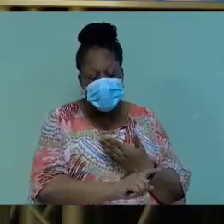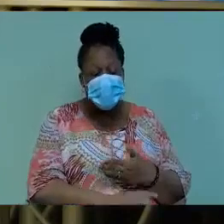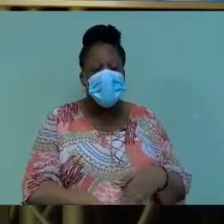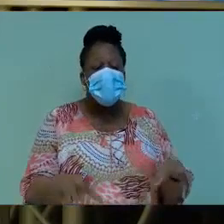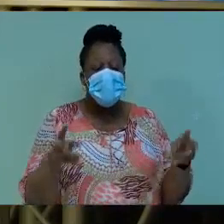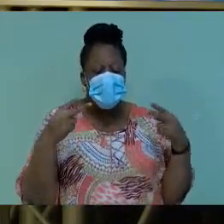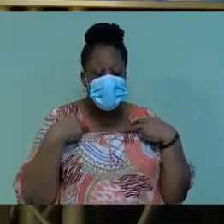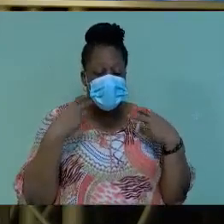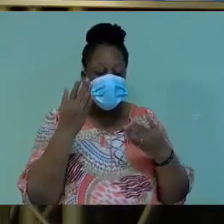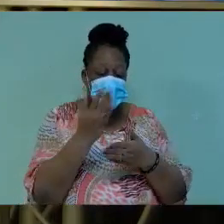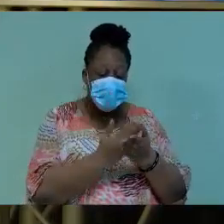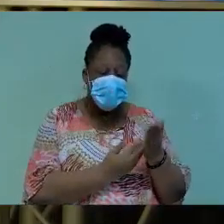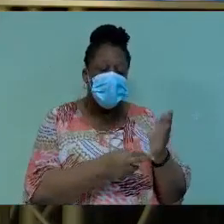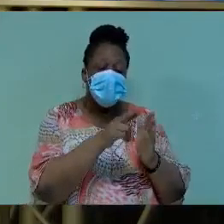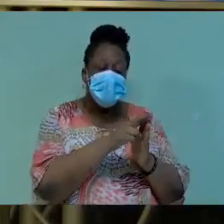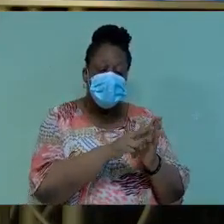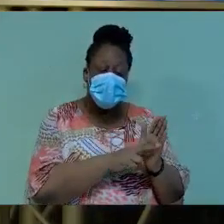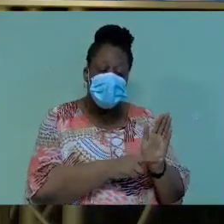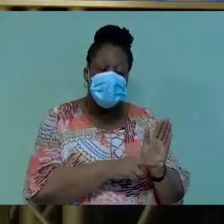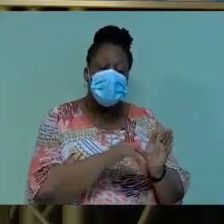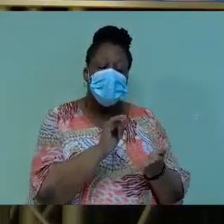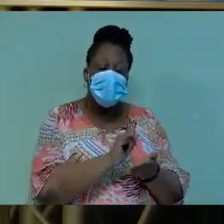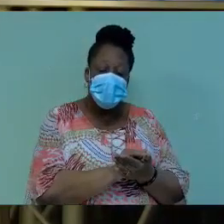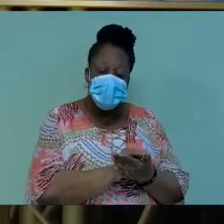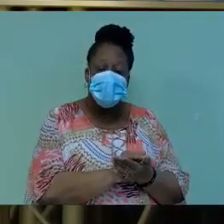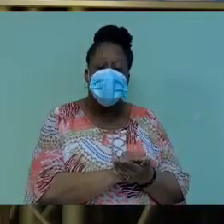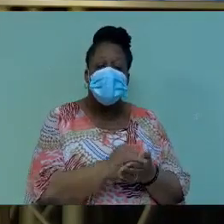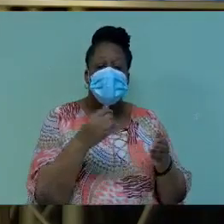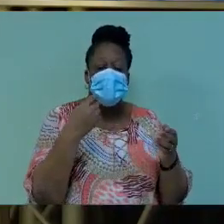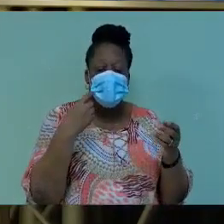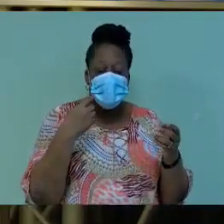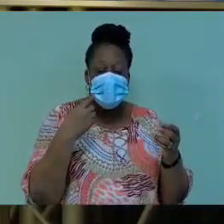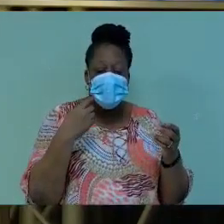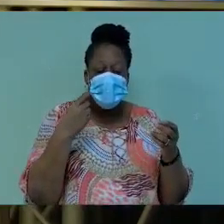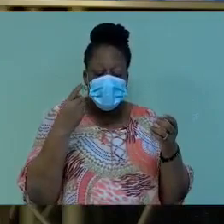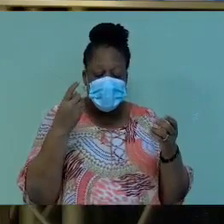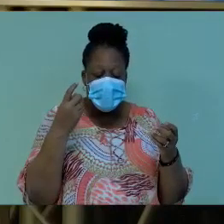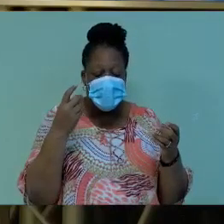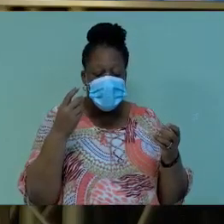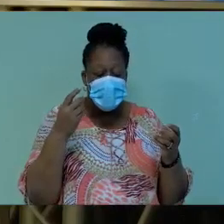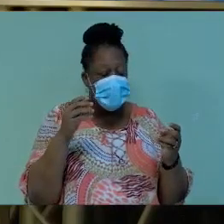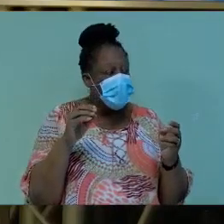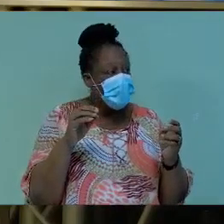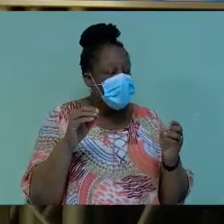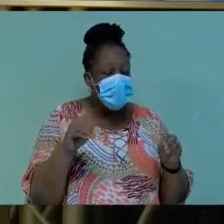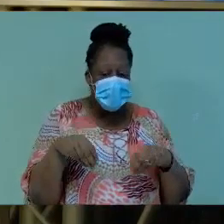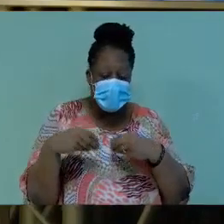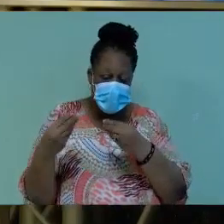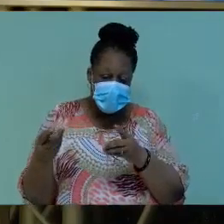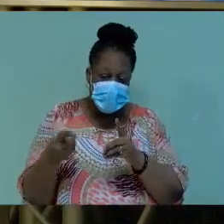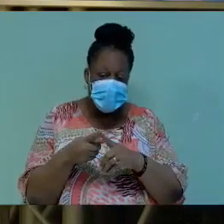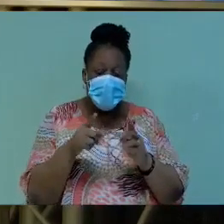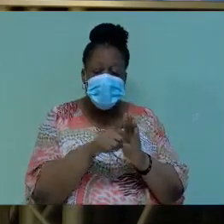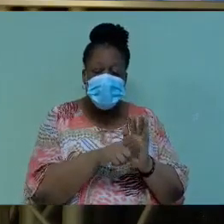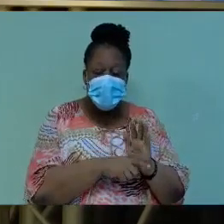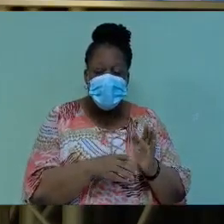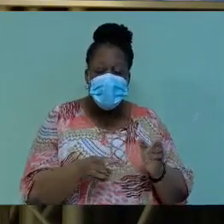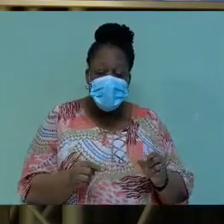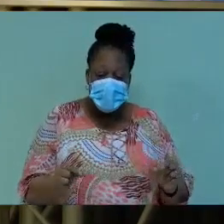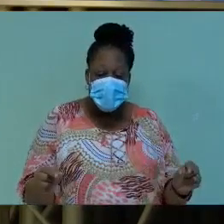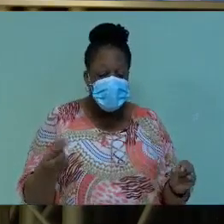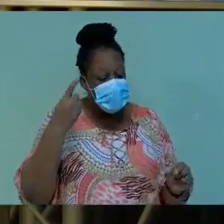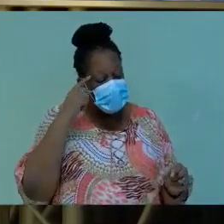rules and guidelines that we can take forward to the Attorney General, so for consideration